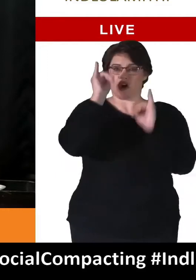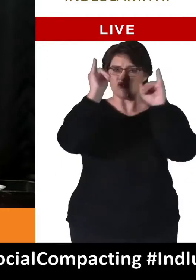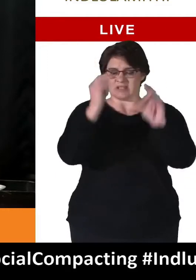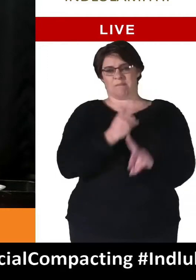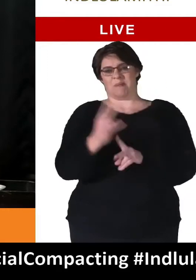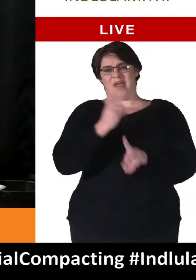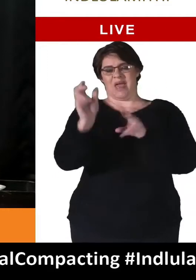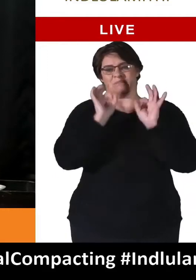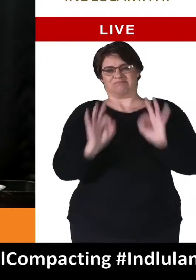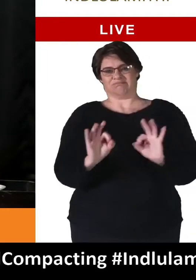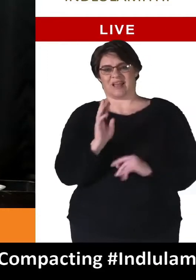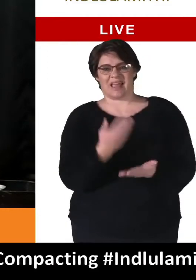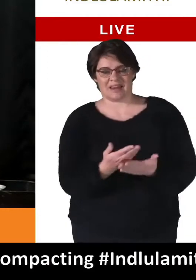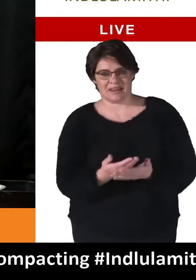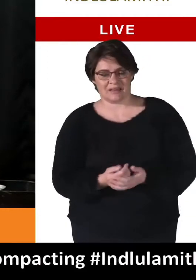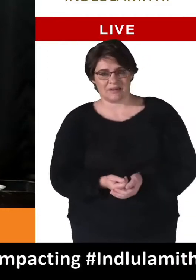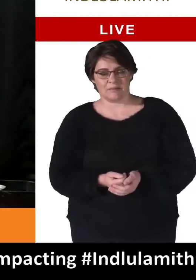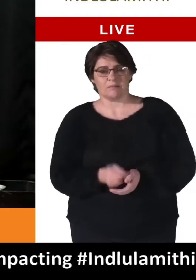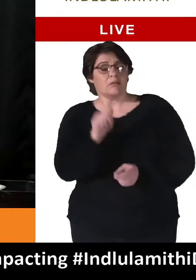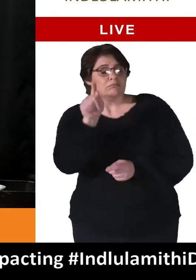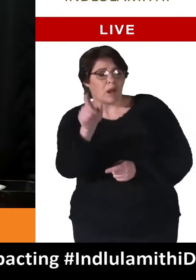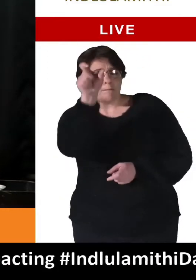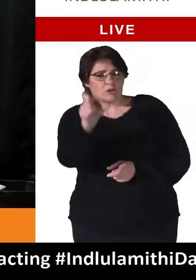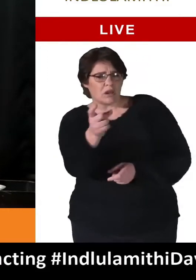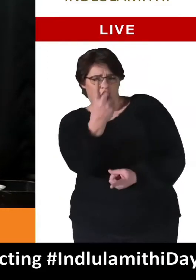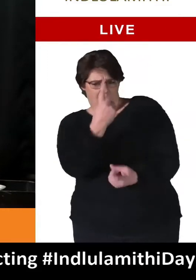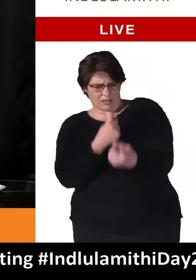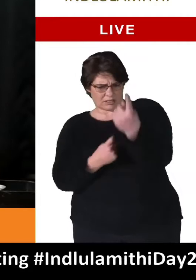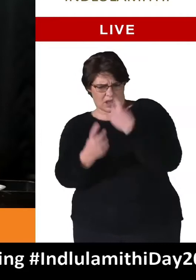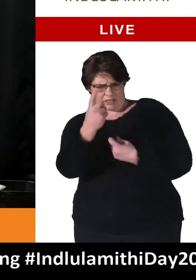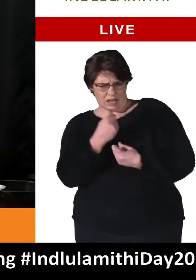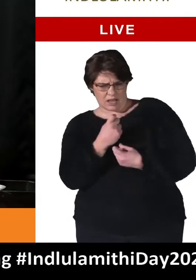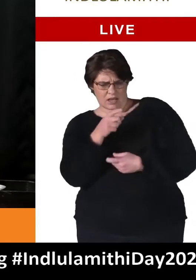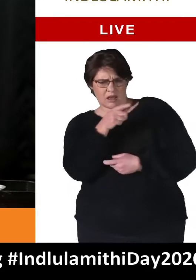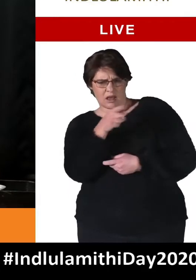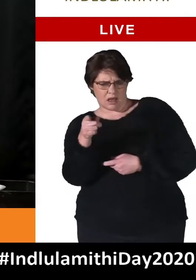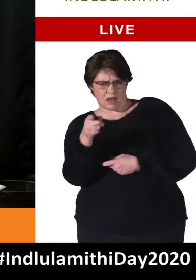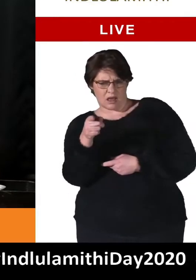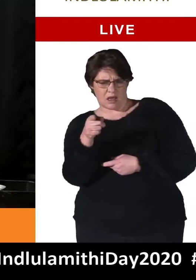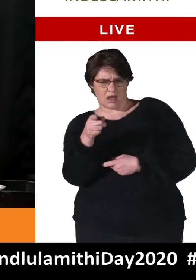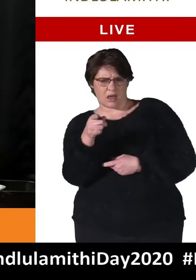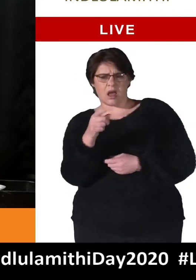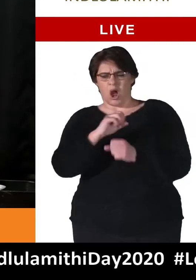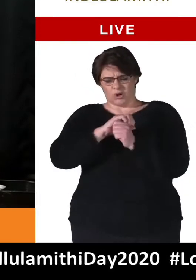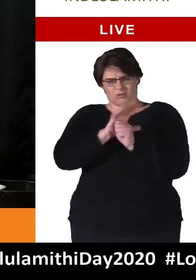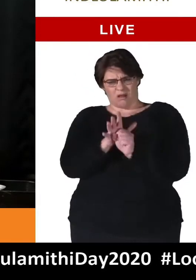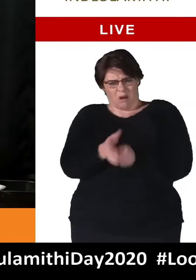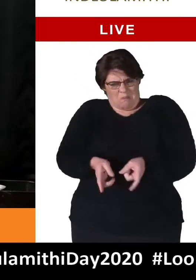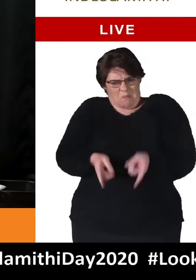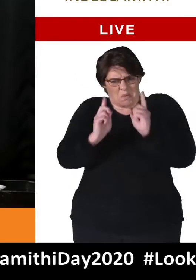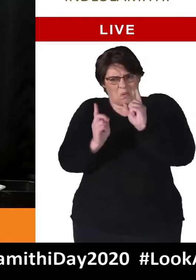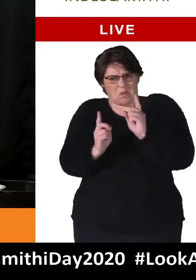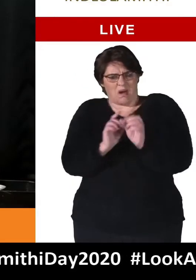crises, and many will be asking the current Black Swan event, COVID-19